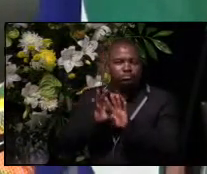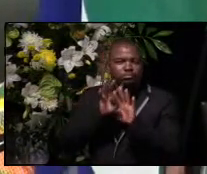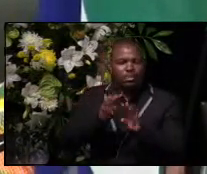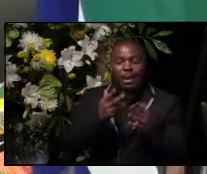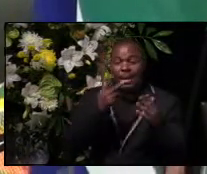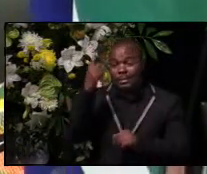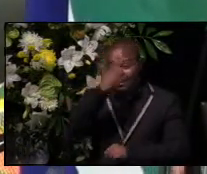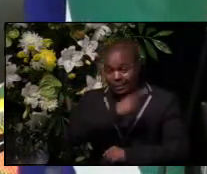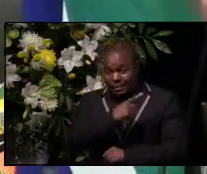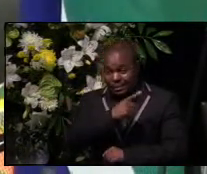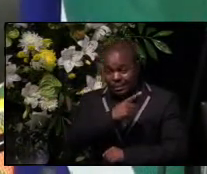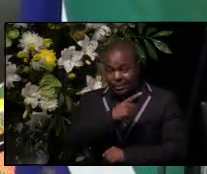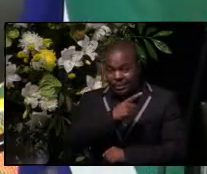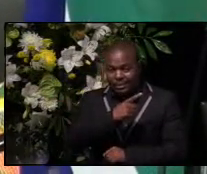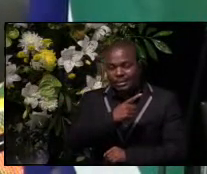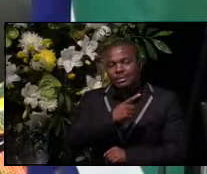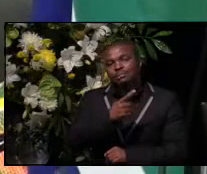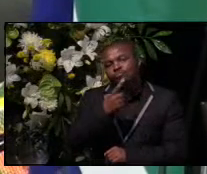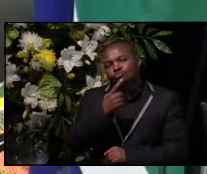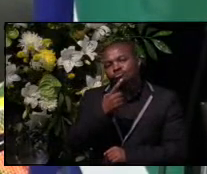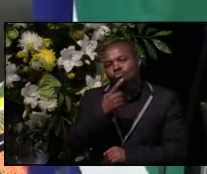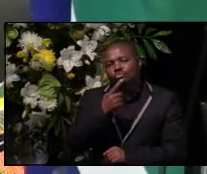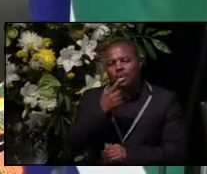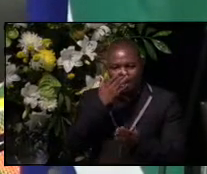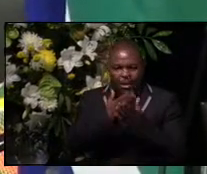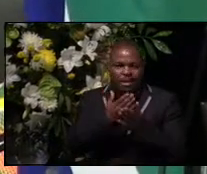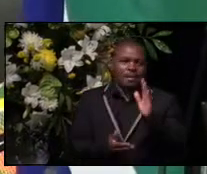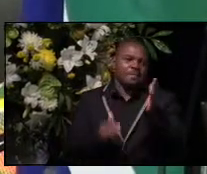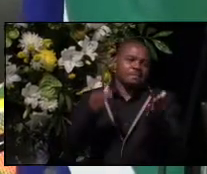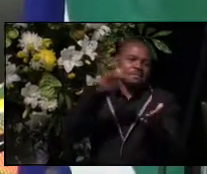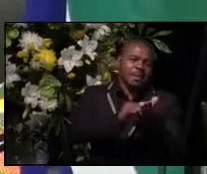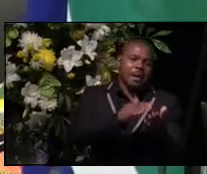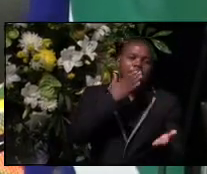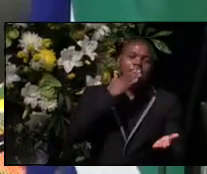but they took a detour that would take them 40 years